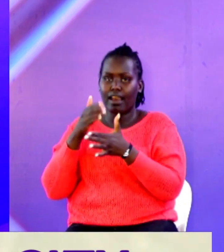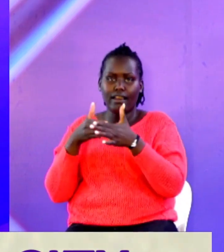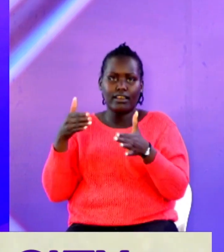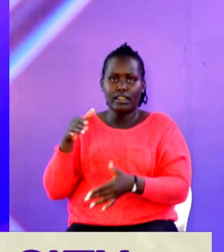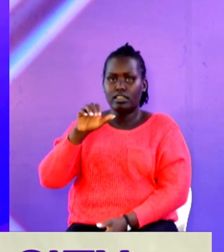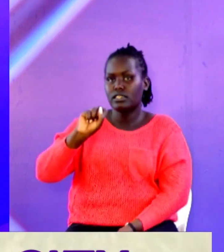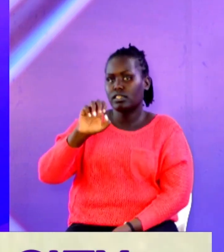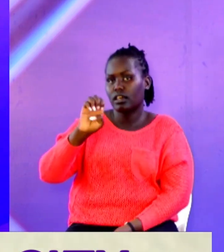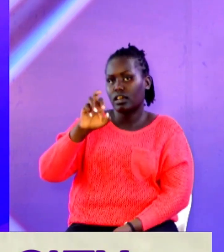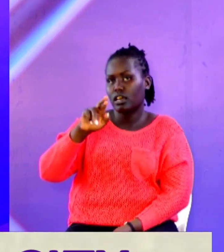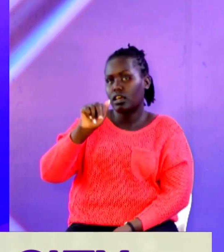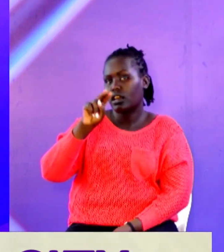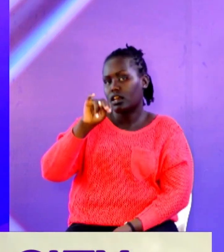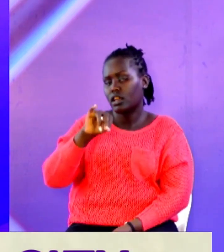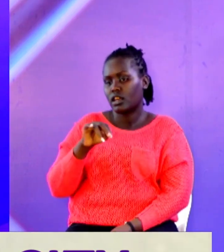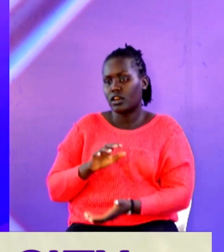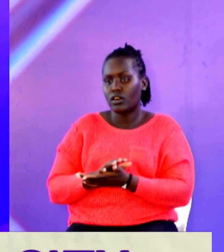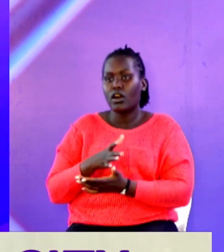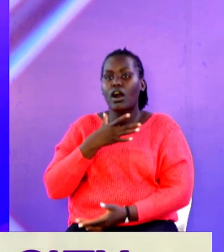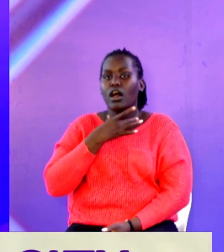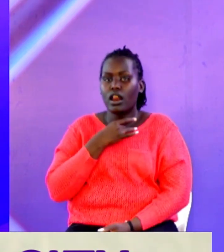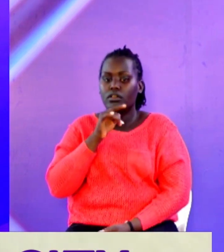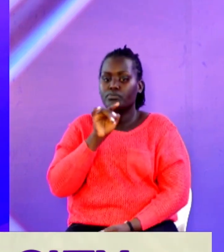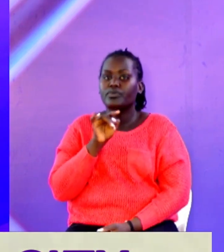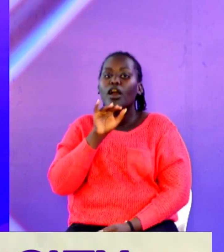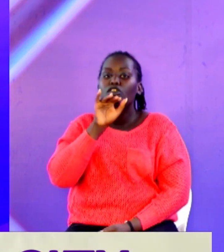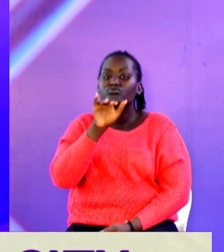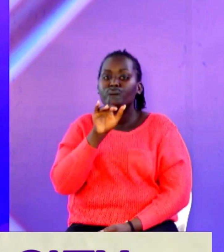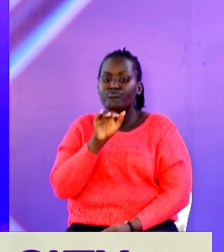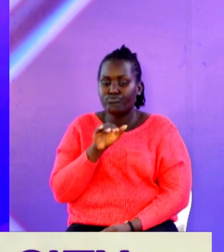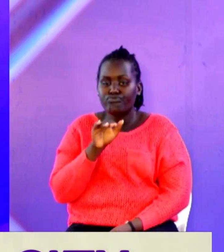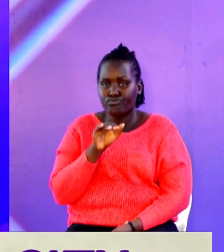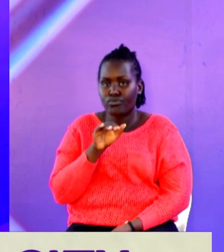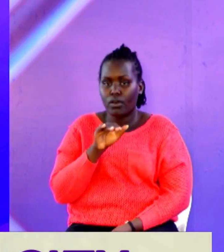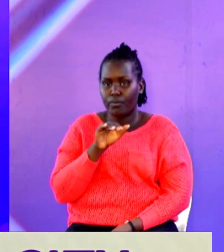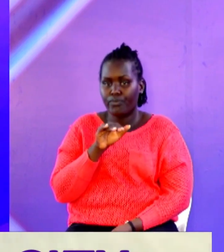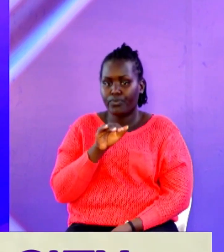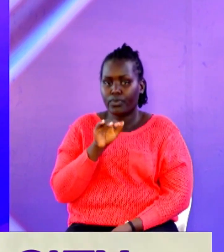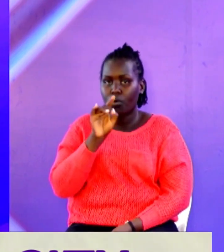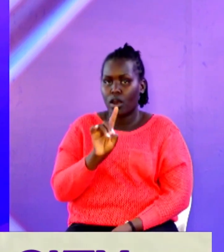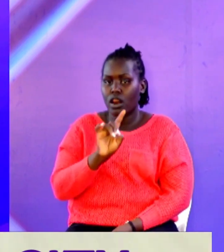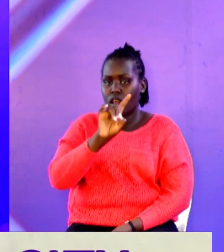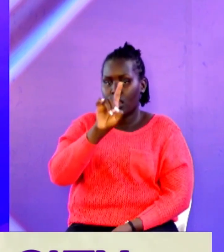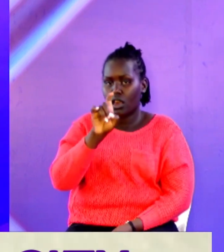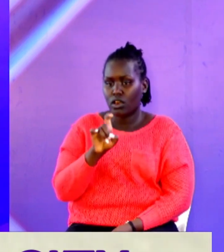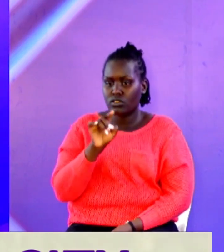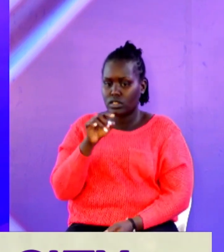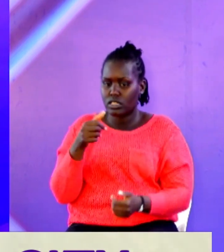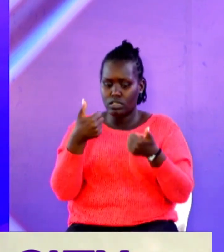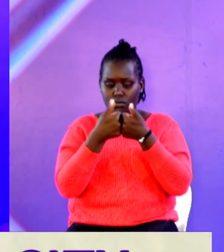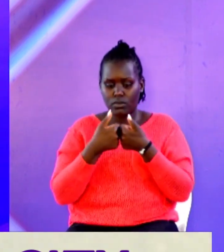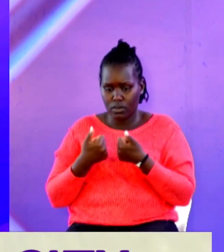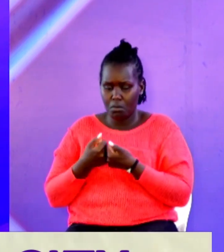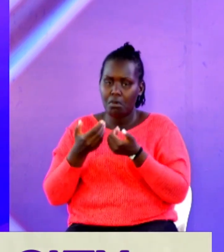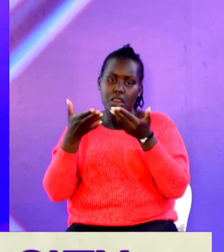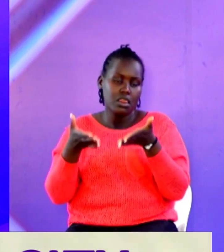I would like to ask you one question. These games have been